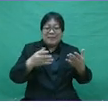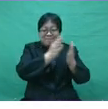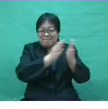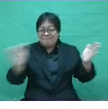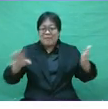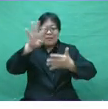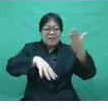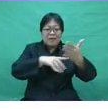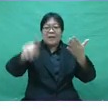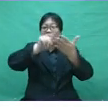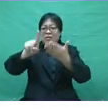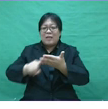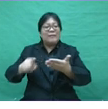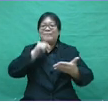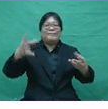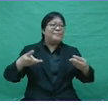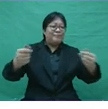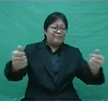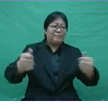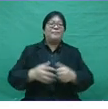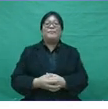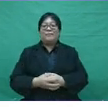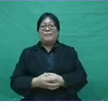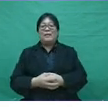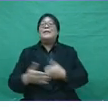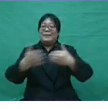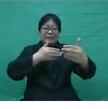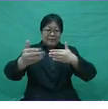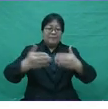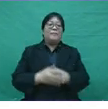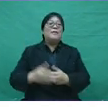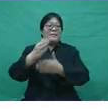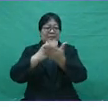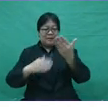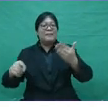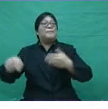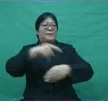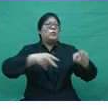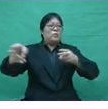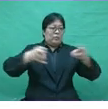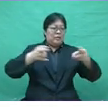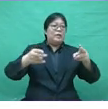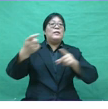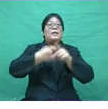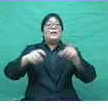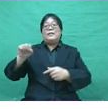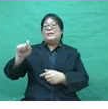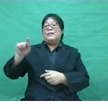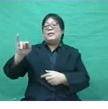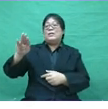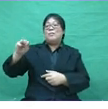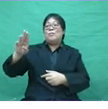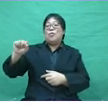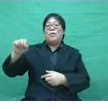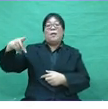the individuals based on their needs. Nevertheless, some of the initiatives from the stimulus package allow